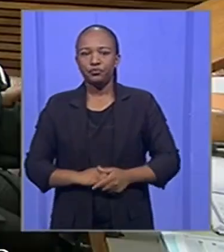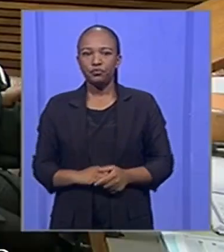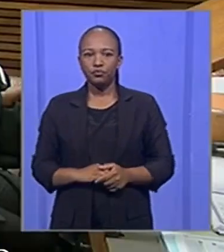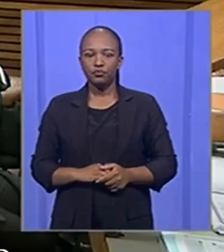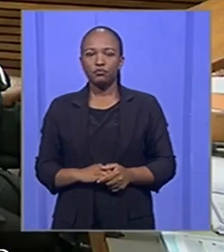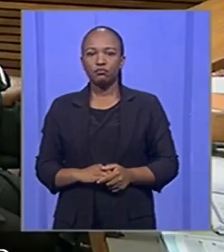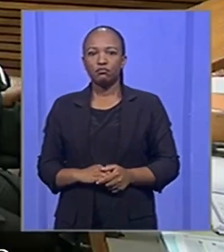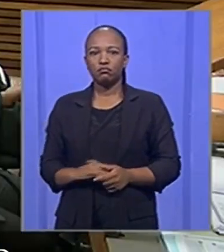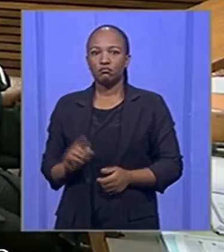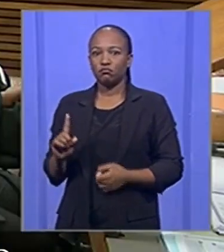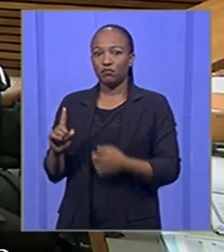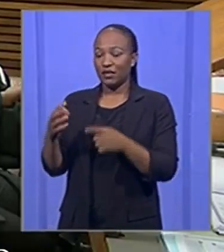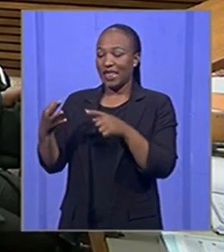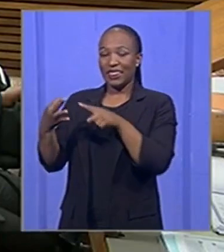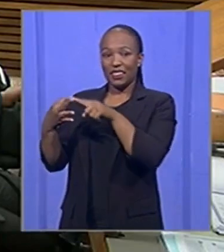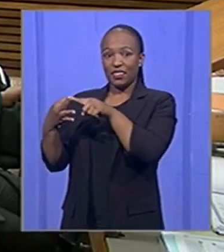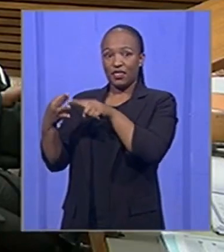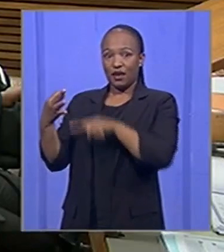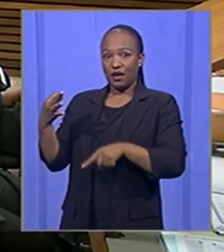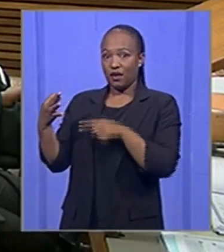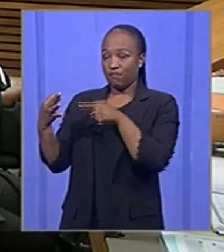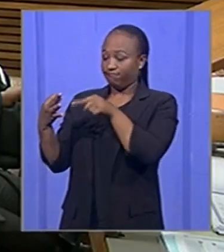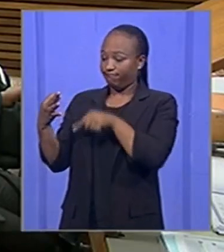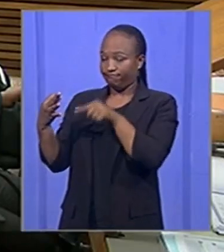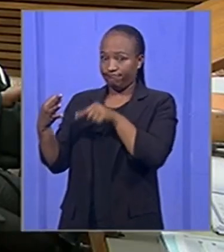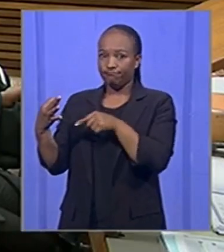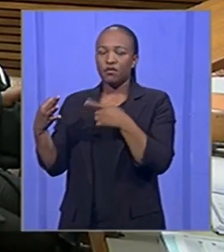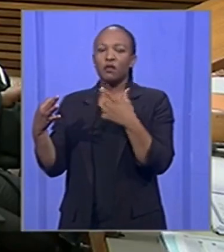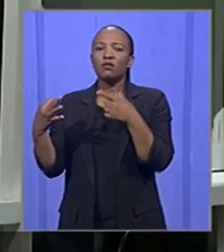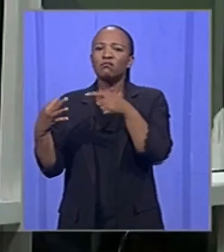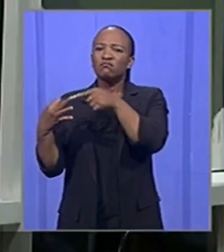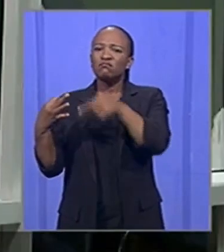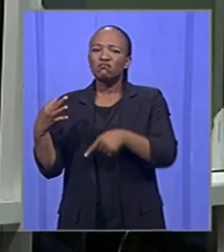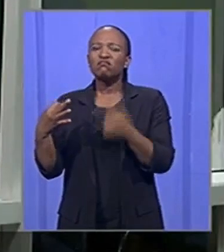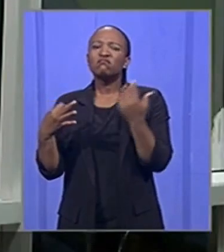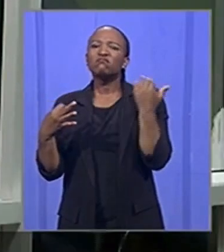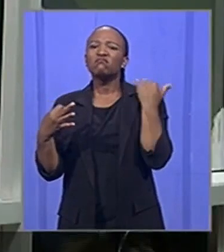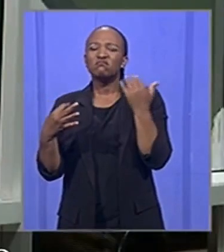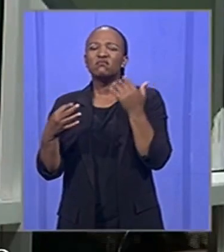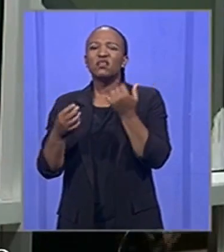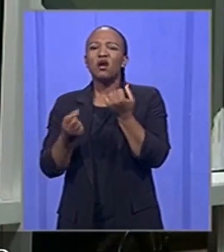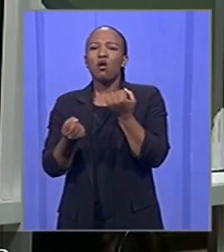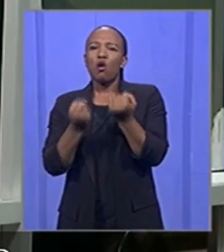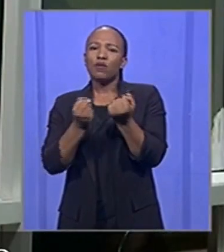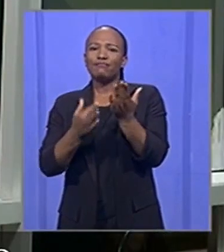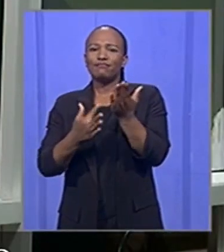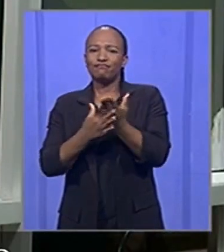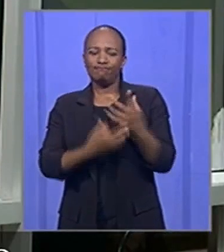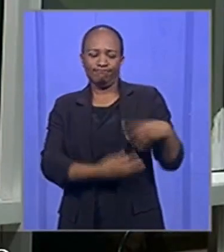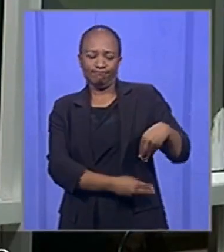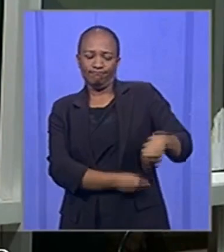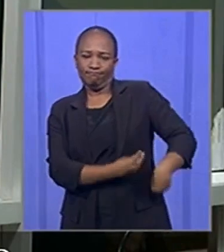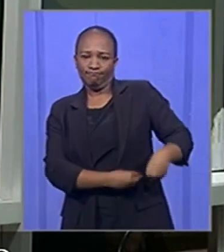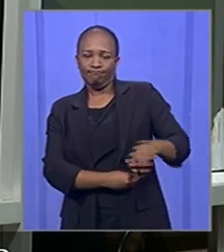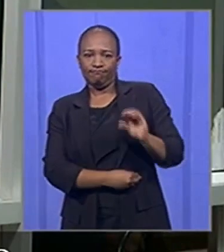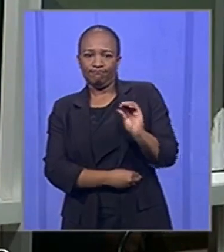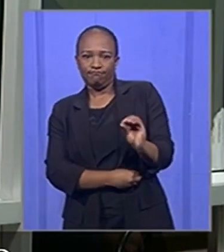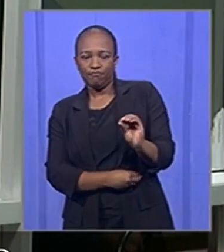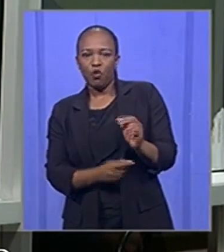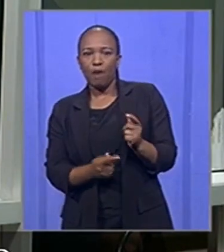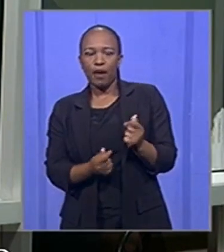Boraro baqosuwa ba tobane le diqoso tse agang ka hare boqhekanyetse le bobodu. Ba boetse ba qoswa ka ho fumana le ho boloka tjhelete